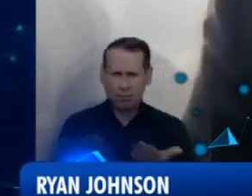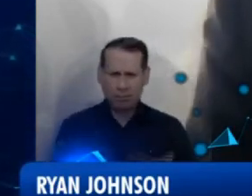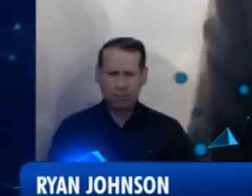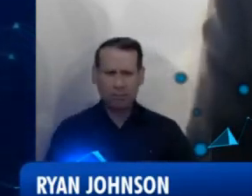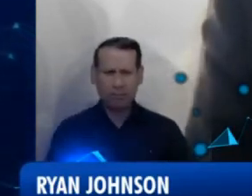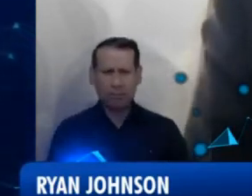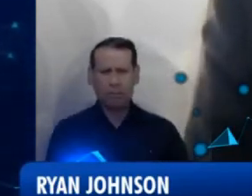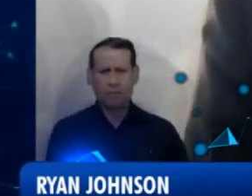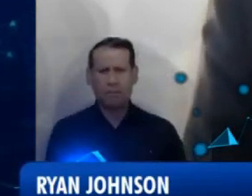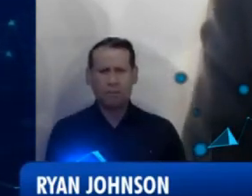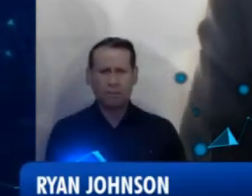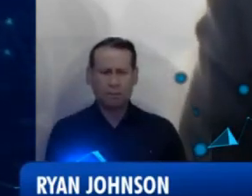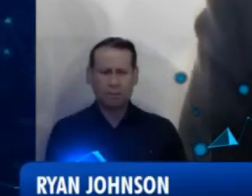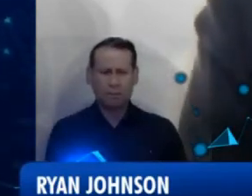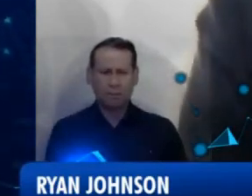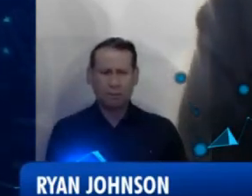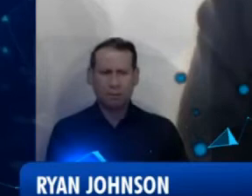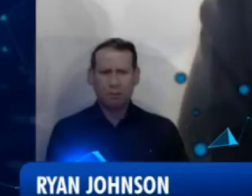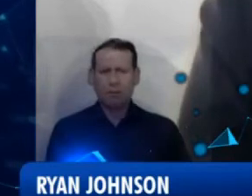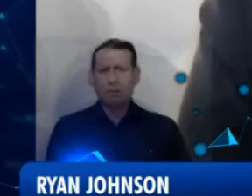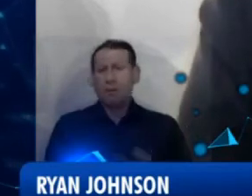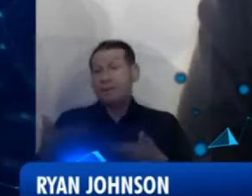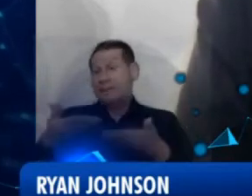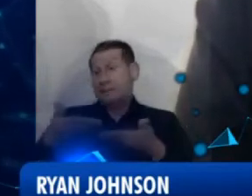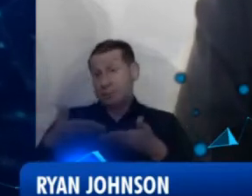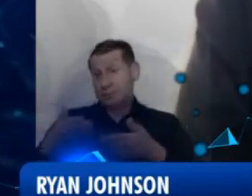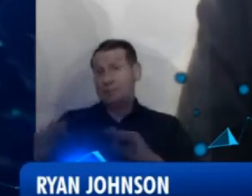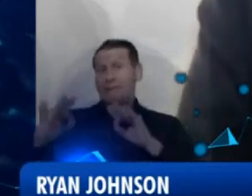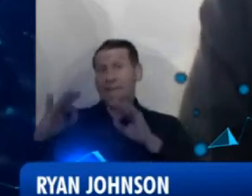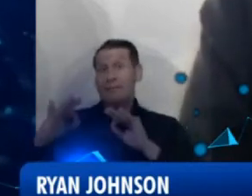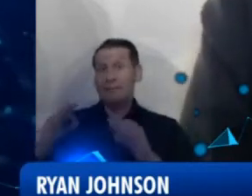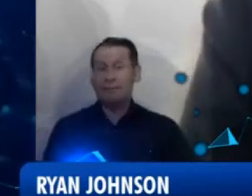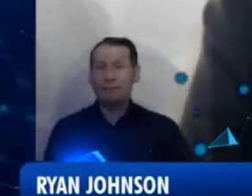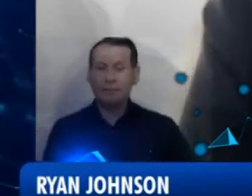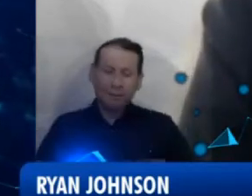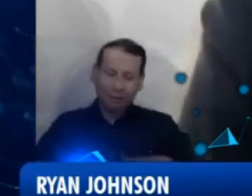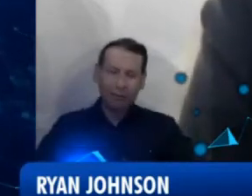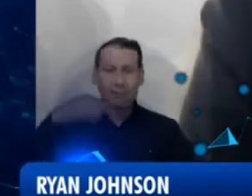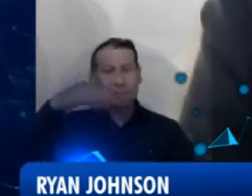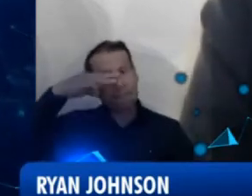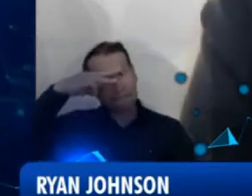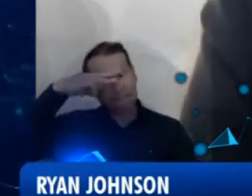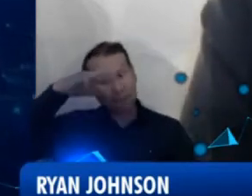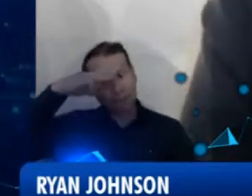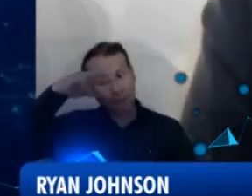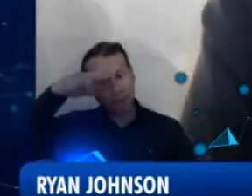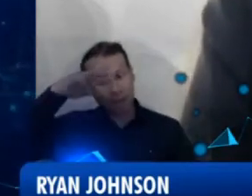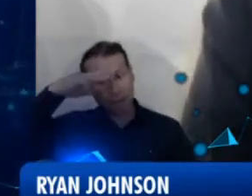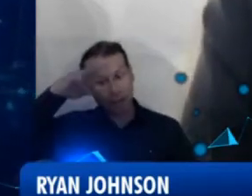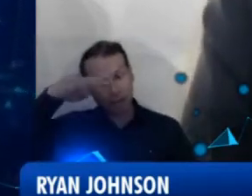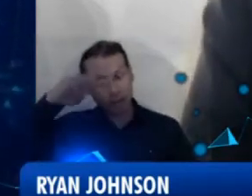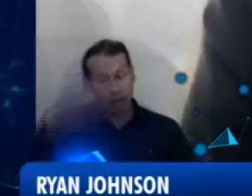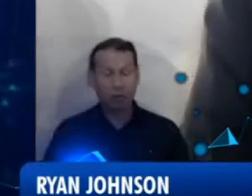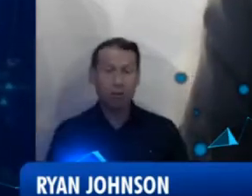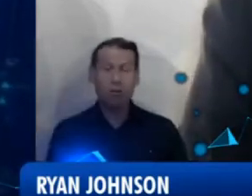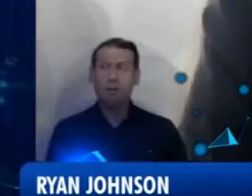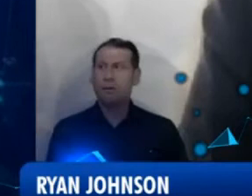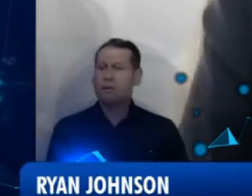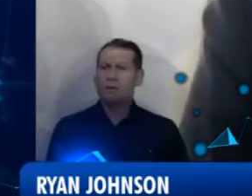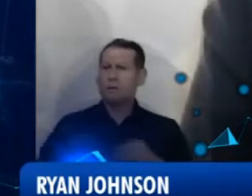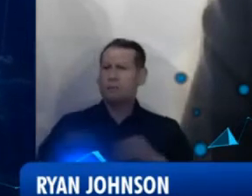with bad quality service or lack of service. And so today in Mexico, we are covering about 2 million